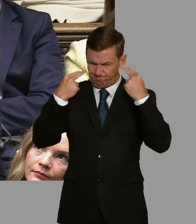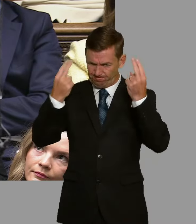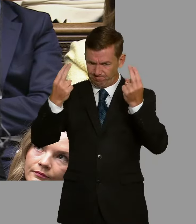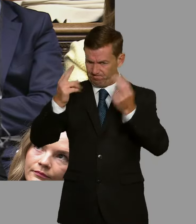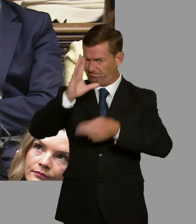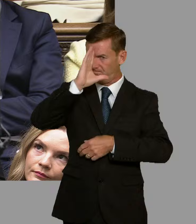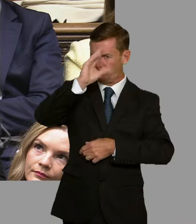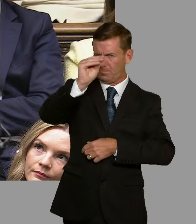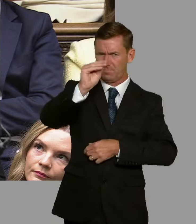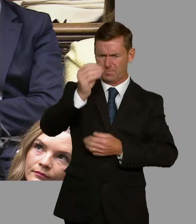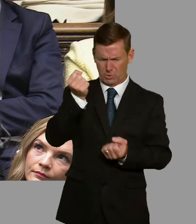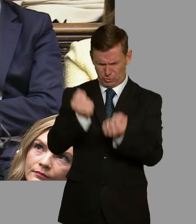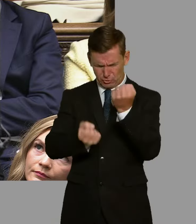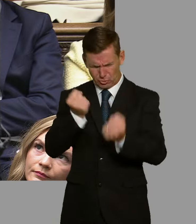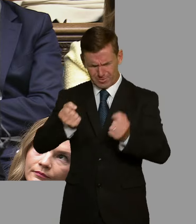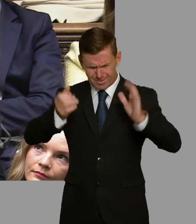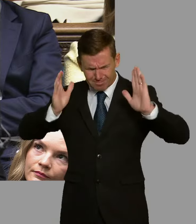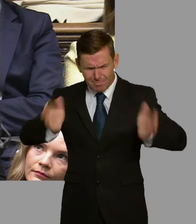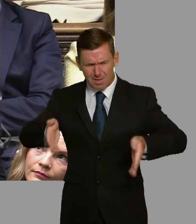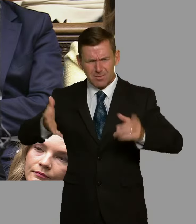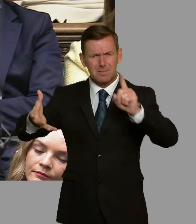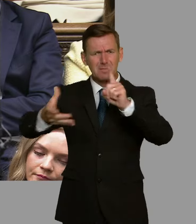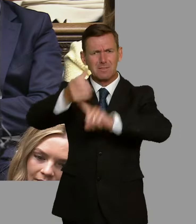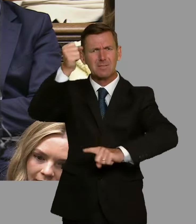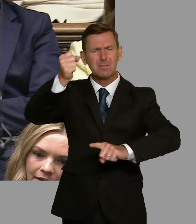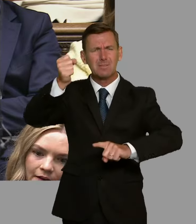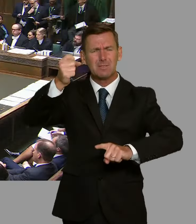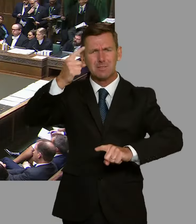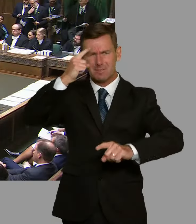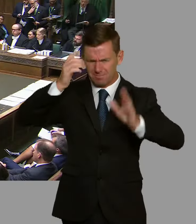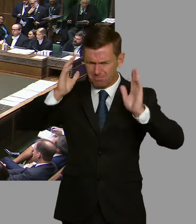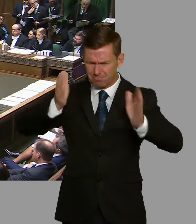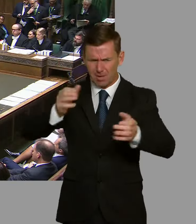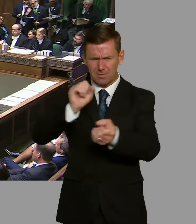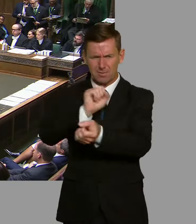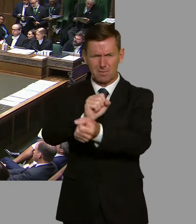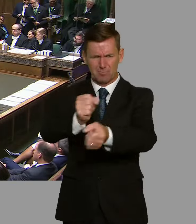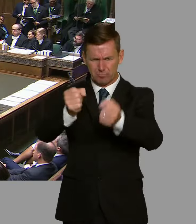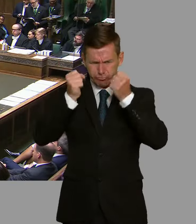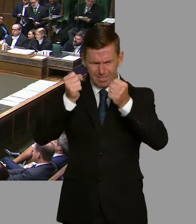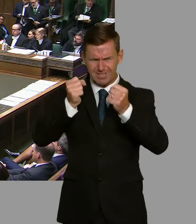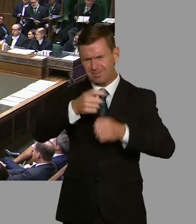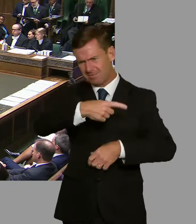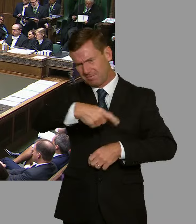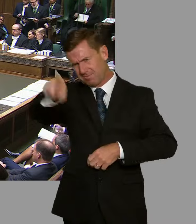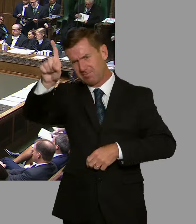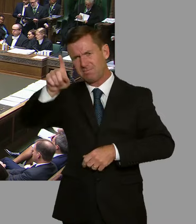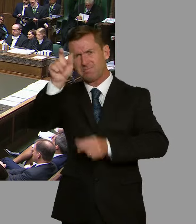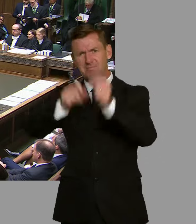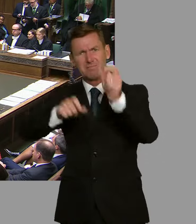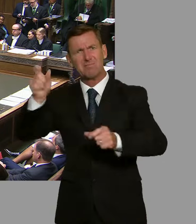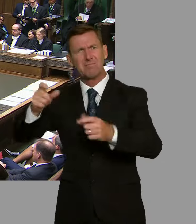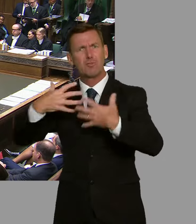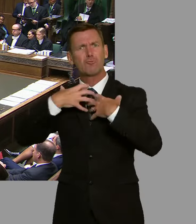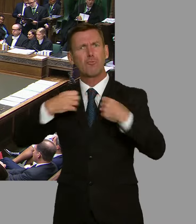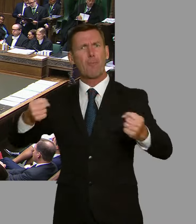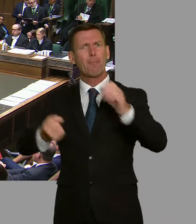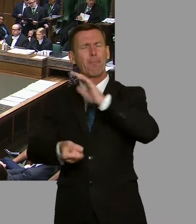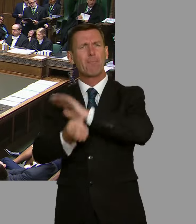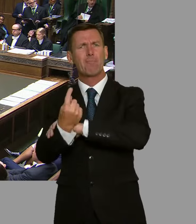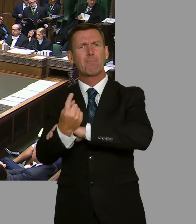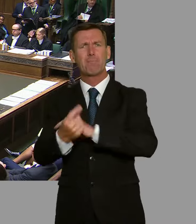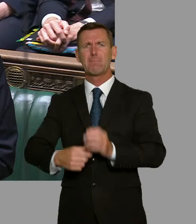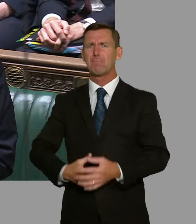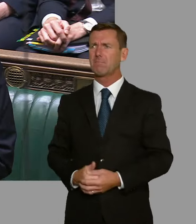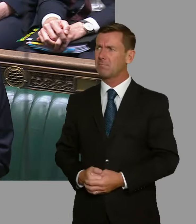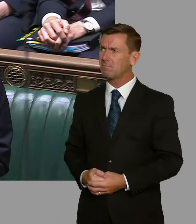be space in our prisons for their perpetrators? Prime Minister. Can I thank her for raising this case so